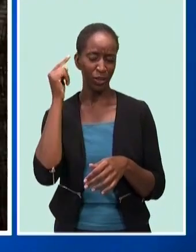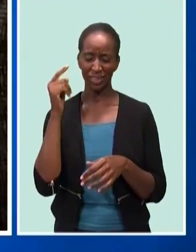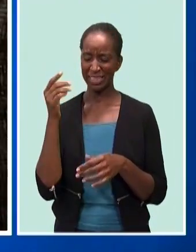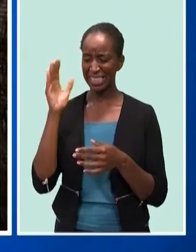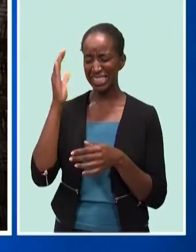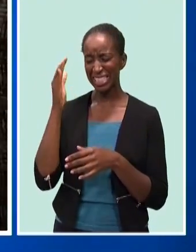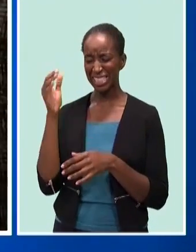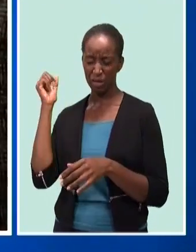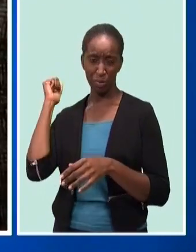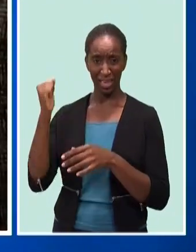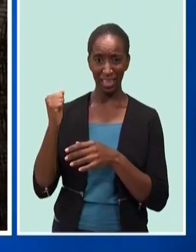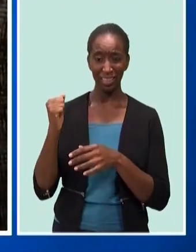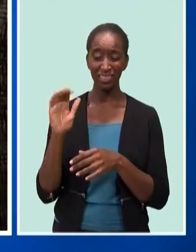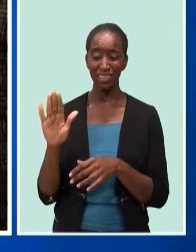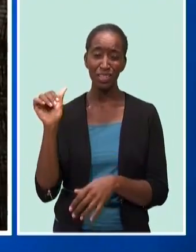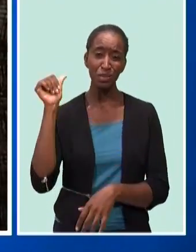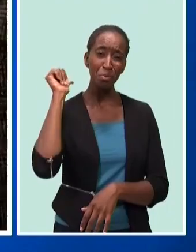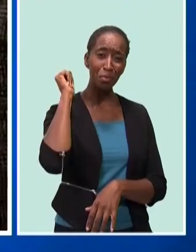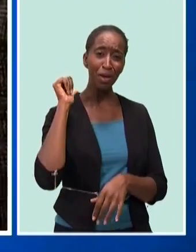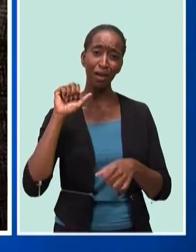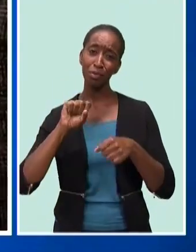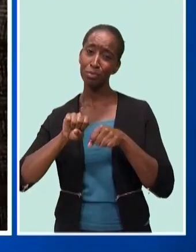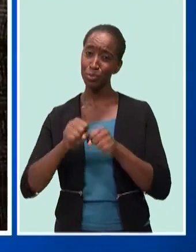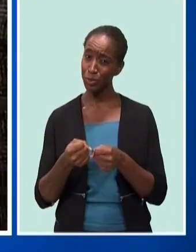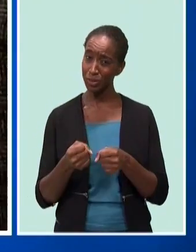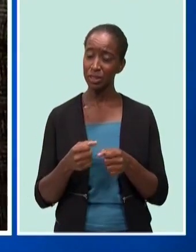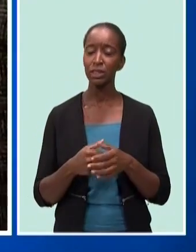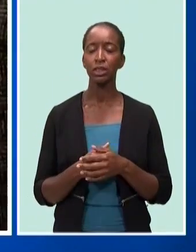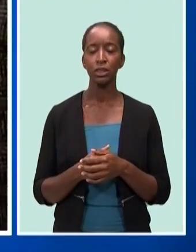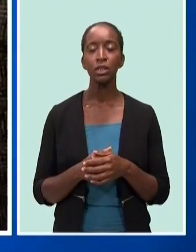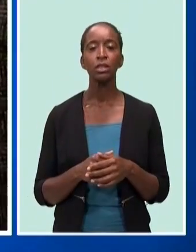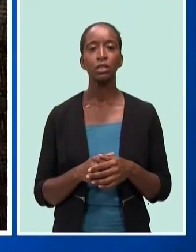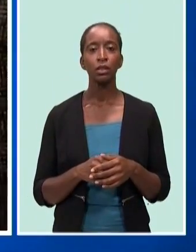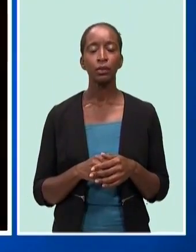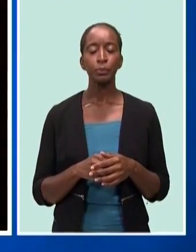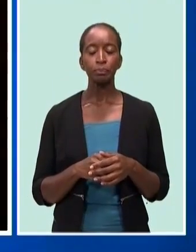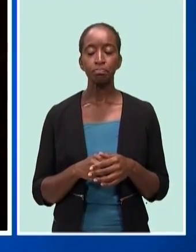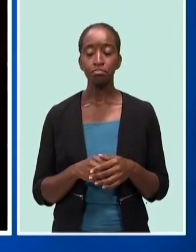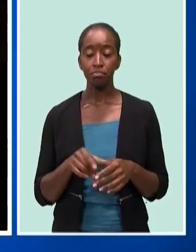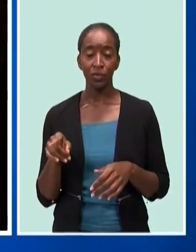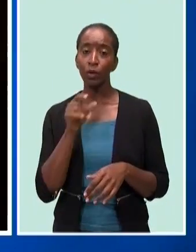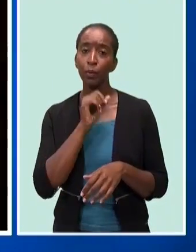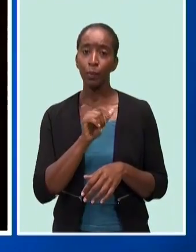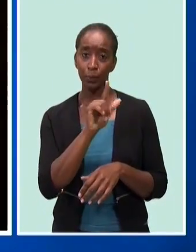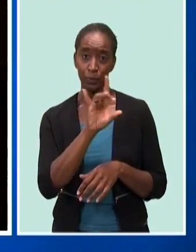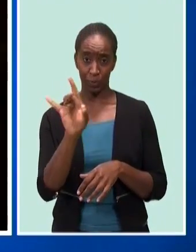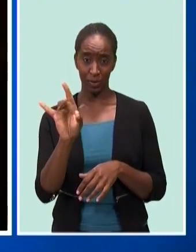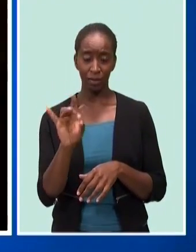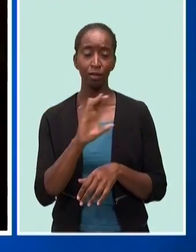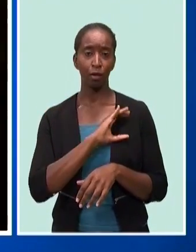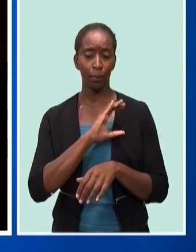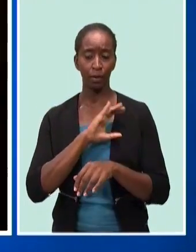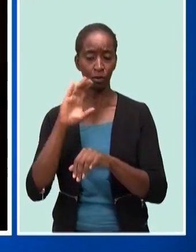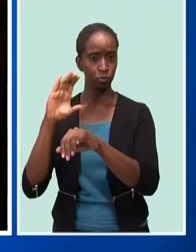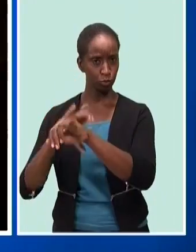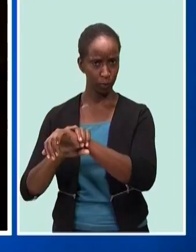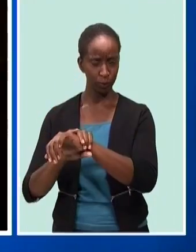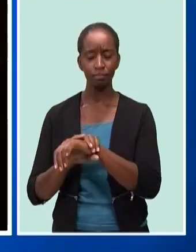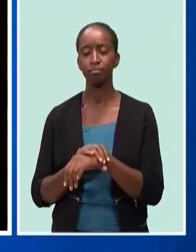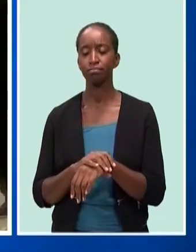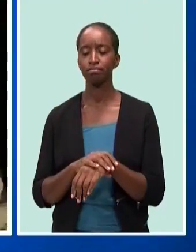Indian-administered Kashmir imposed by the authorities. Security forces are manning checkpoints, making it difficult to get around.